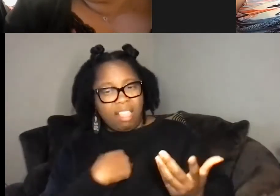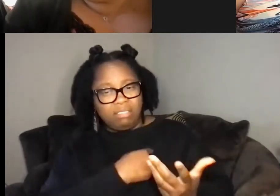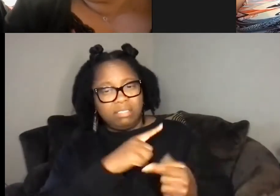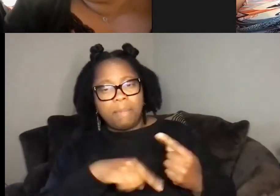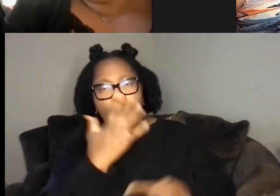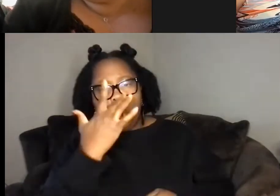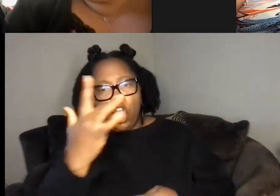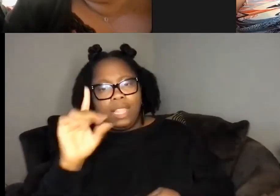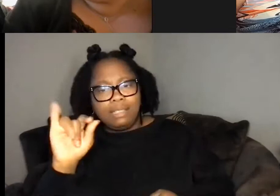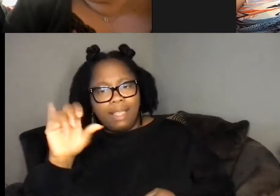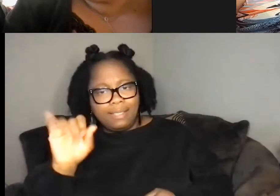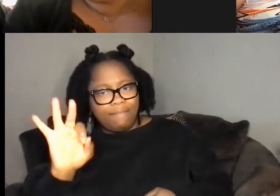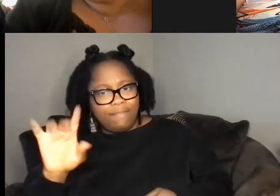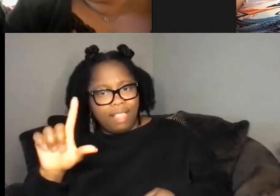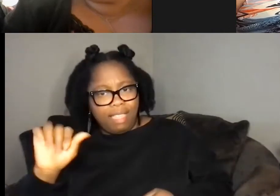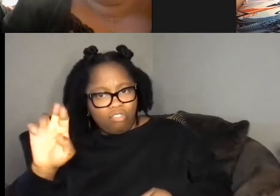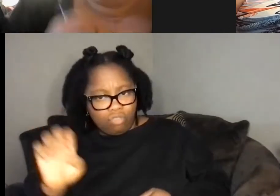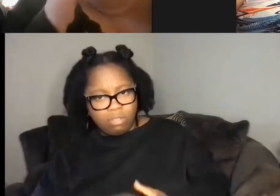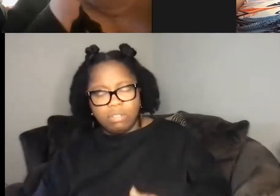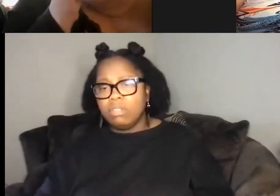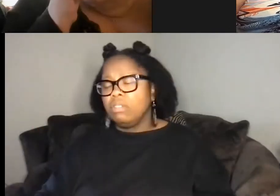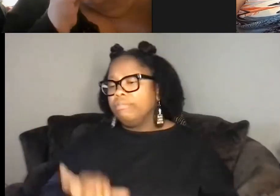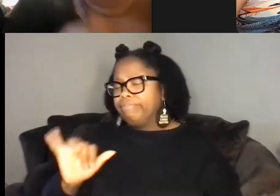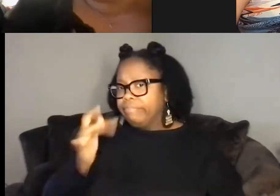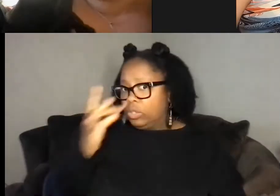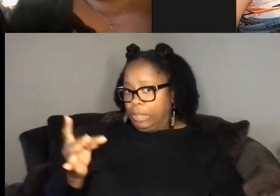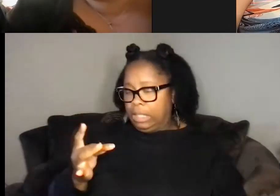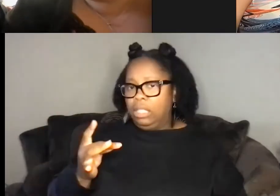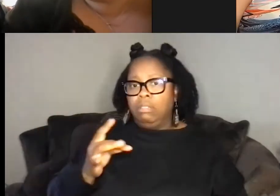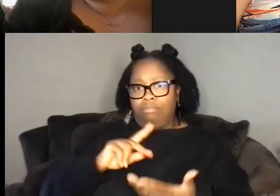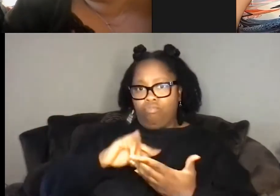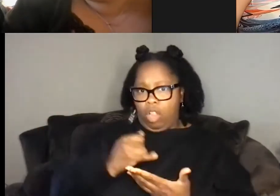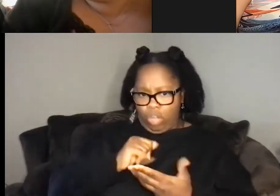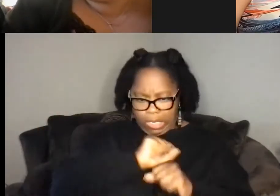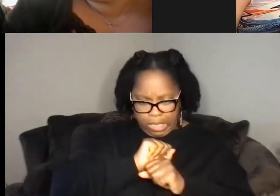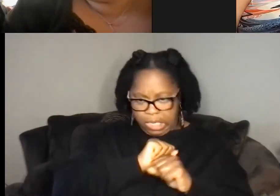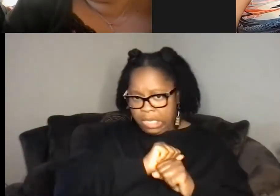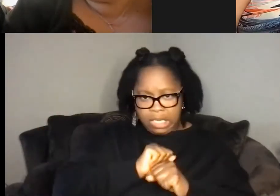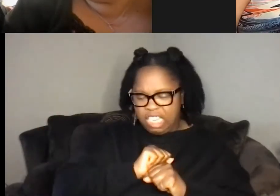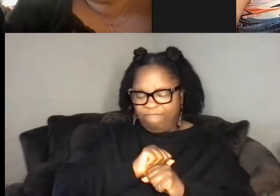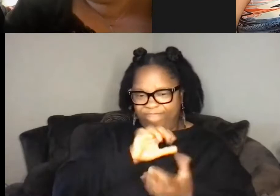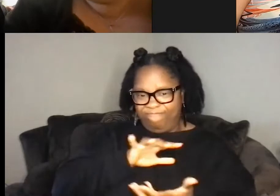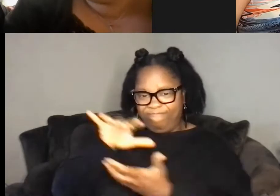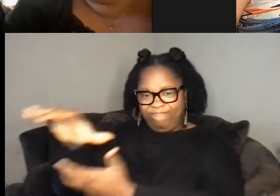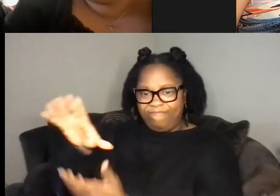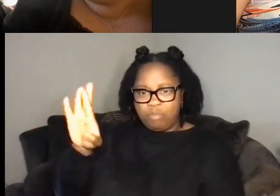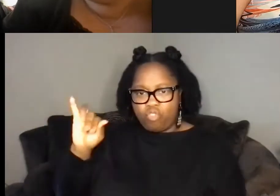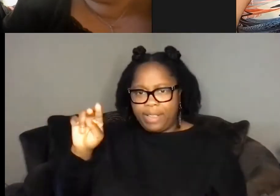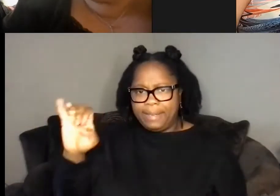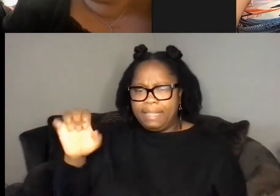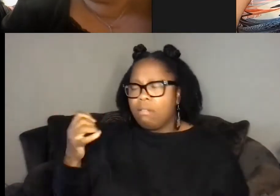It's interesting because as I've turned the project over to Brandie, and I couldn't be happier. I couldn't have found someone that I